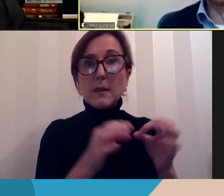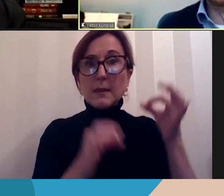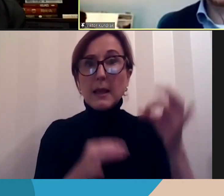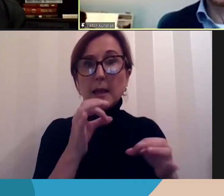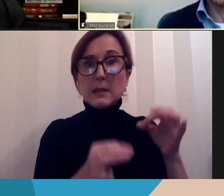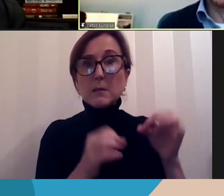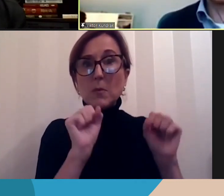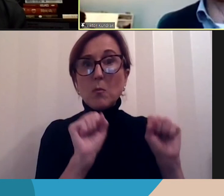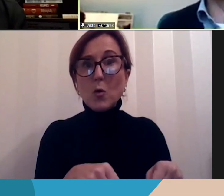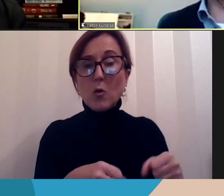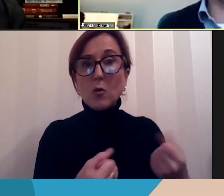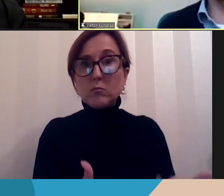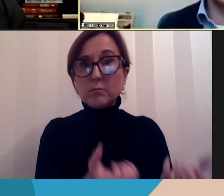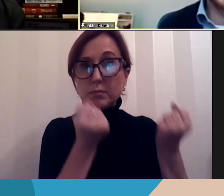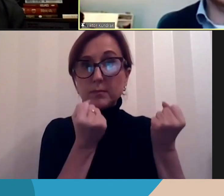most importantly,